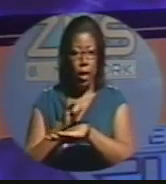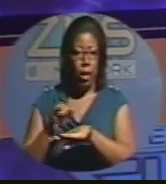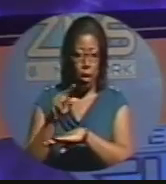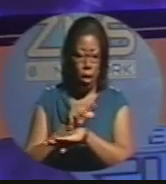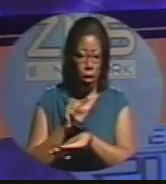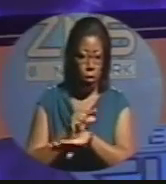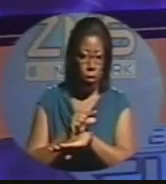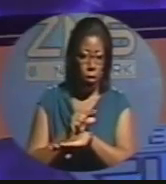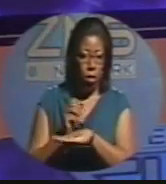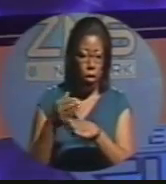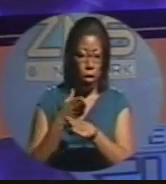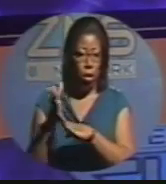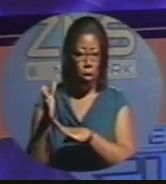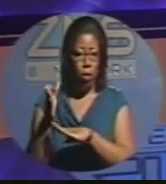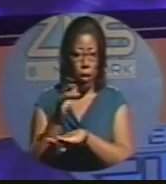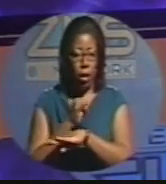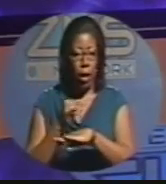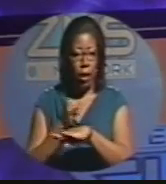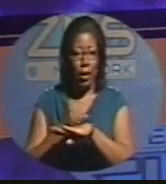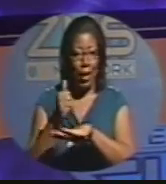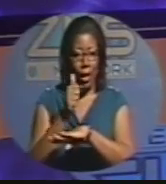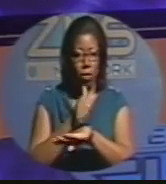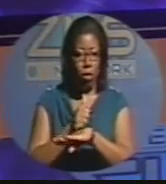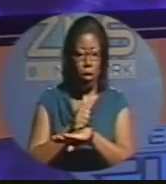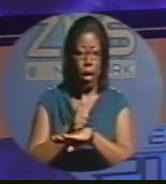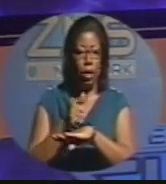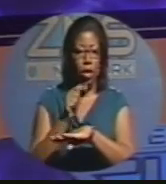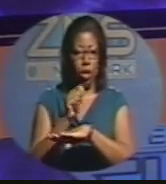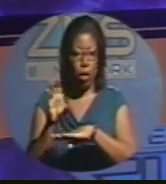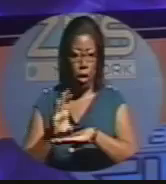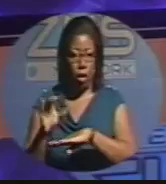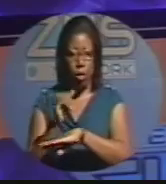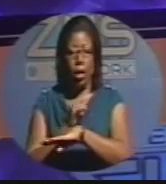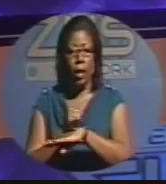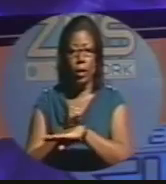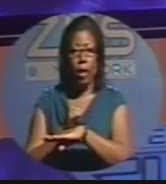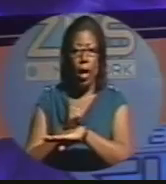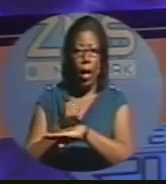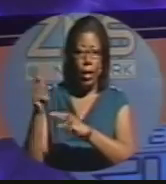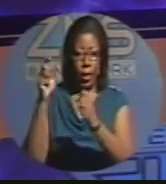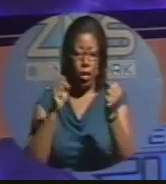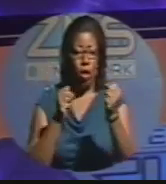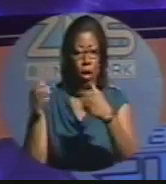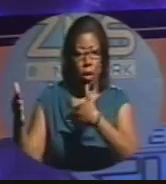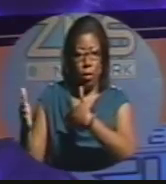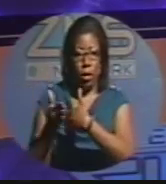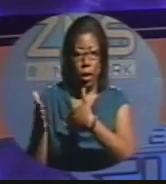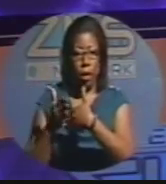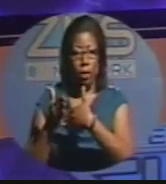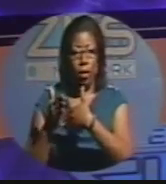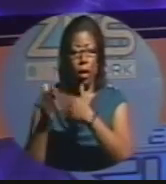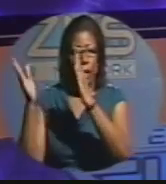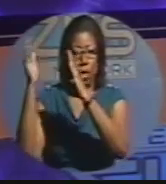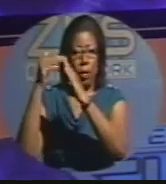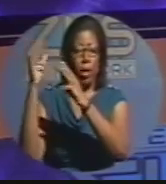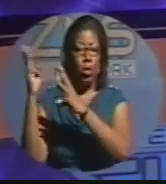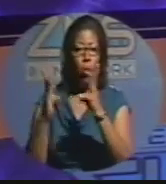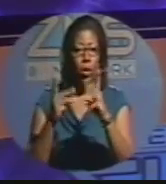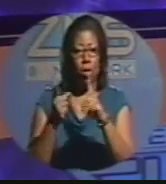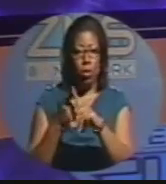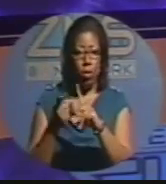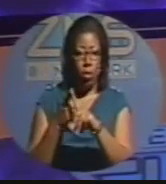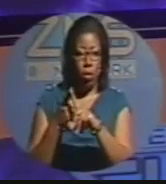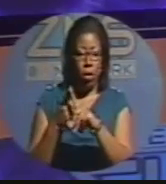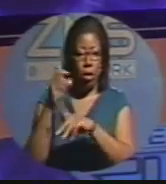Crooked Island, and Acklins, and the Turks and Caicos Islands. As the storm nears, forecasters expect rains to begin in the